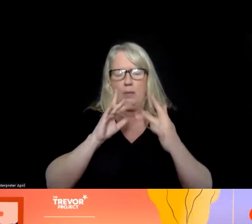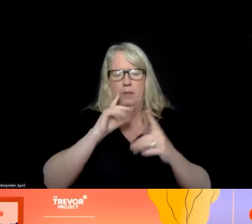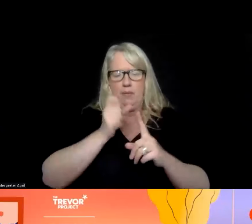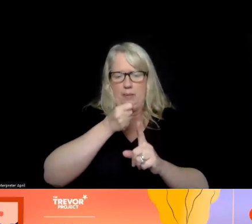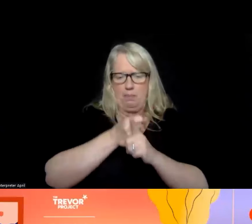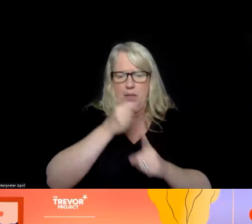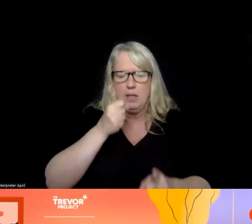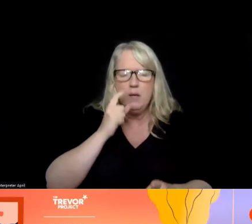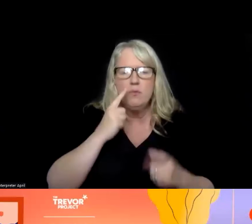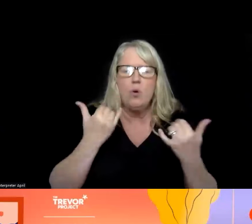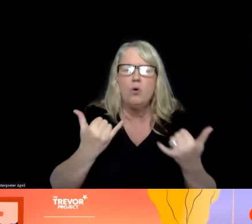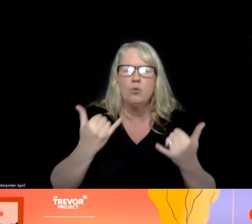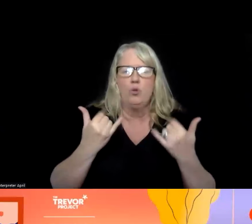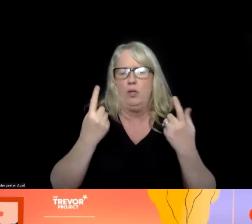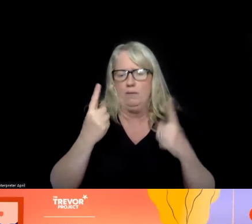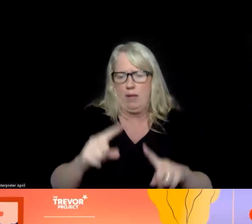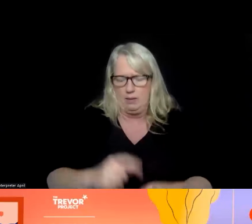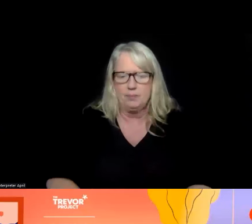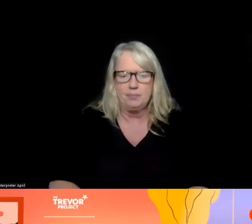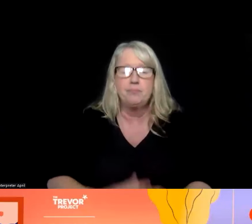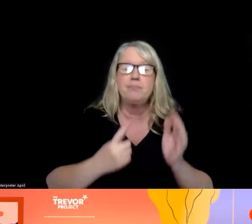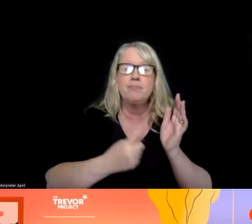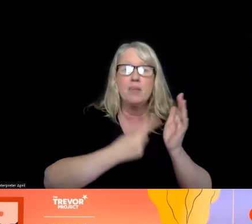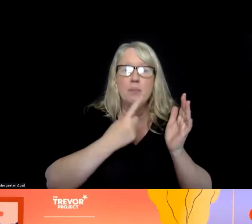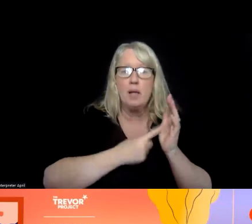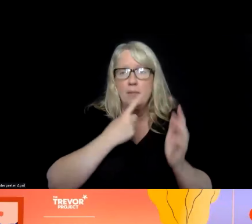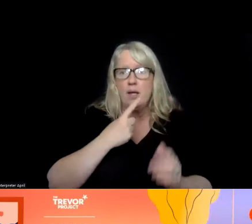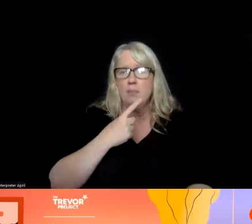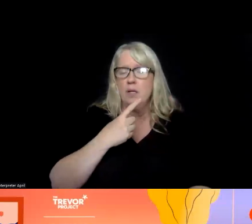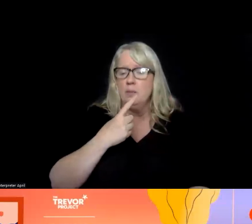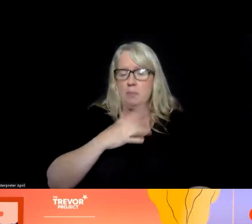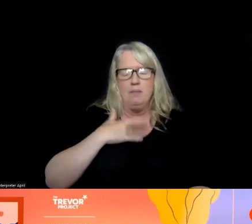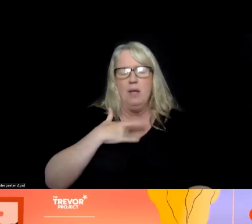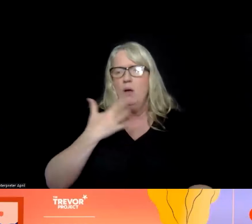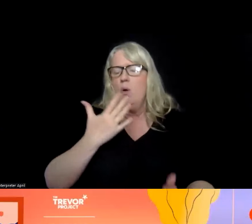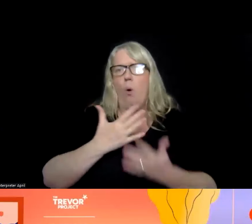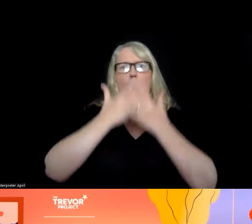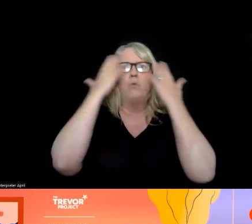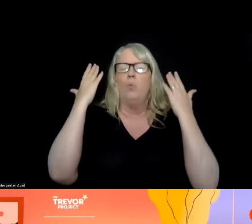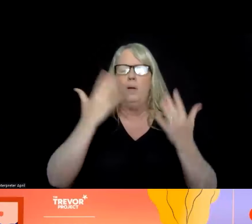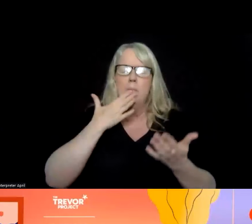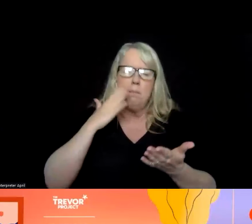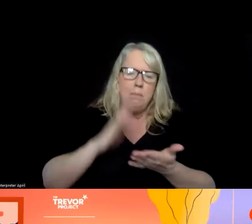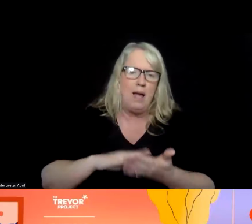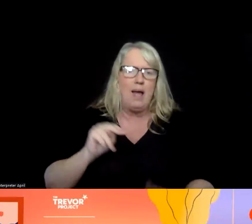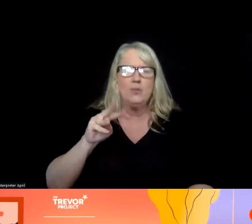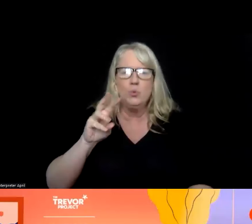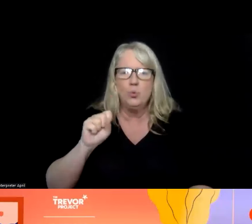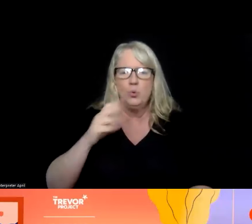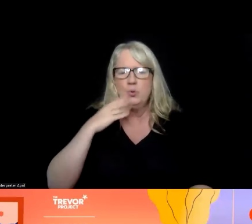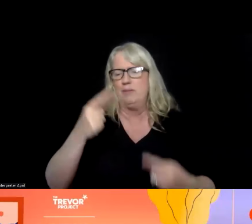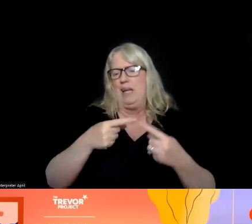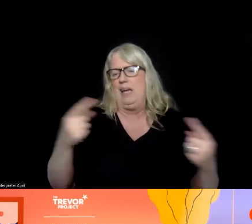current events have on them. And sometimes that is to share that they are feeling overwhelmed by the bad news, including